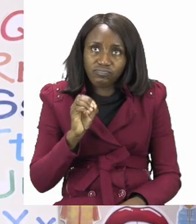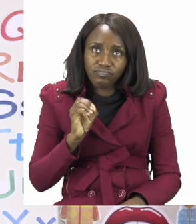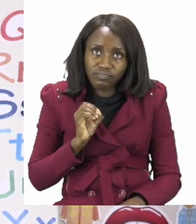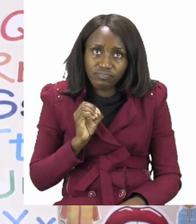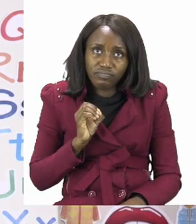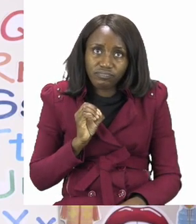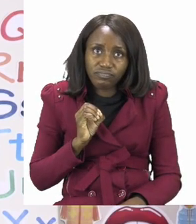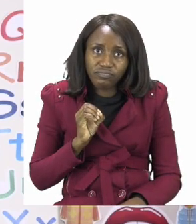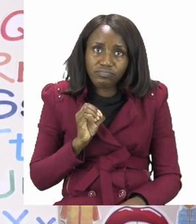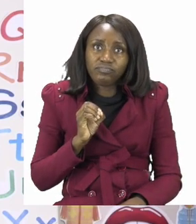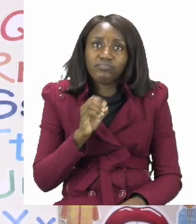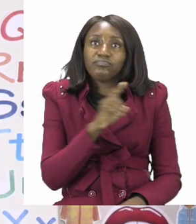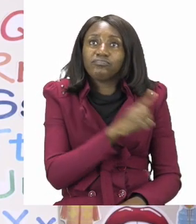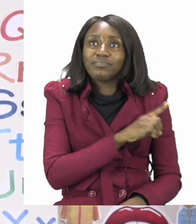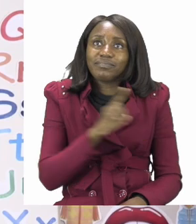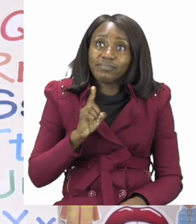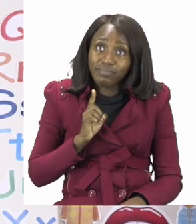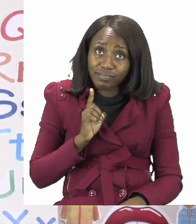20,